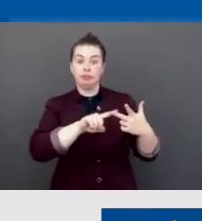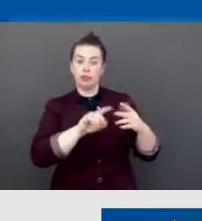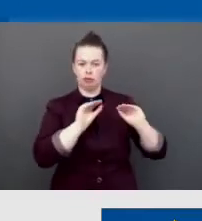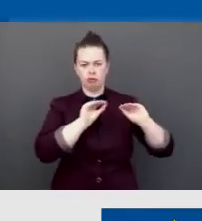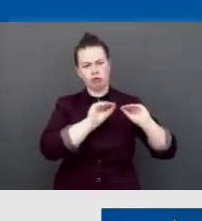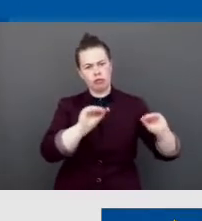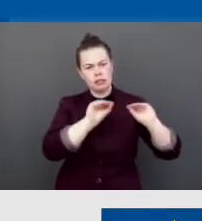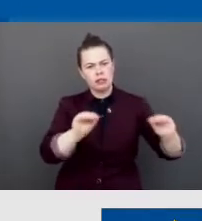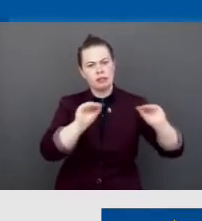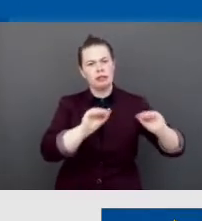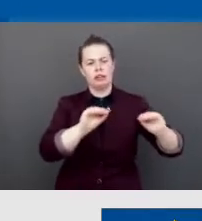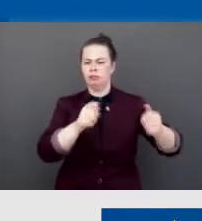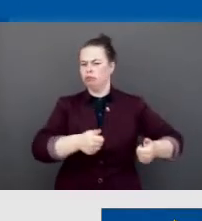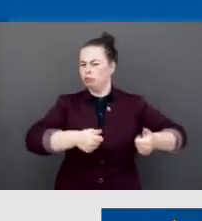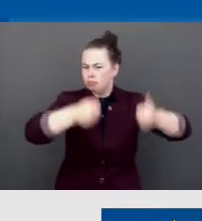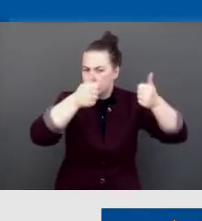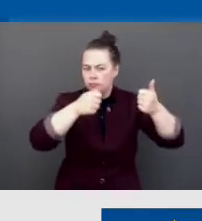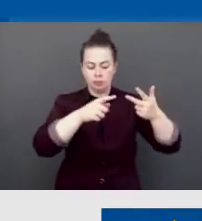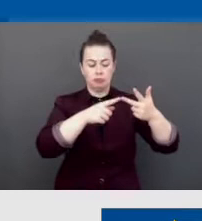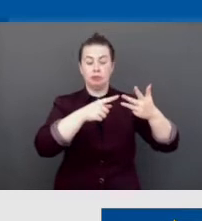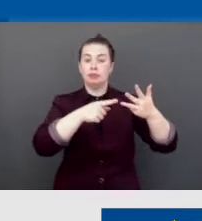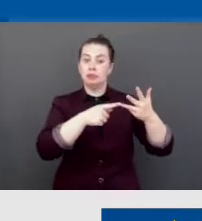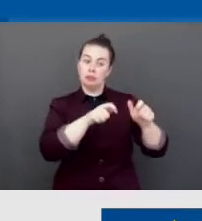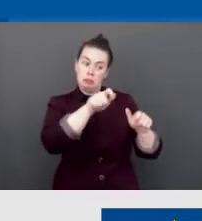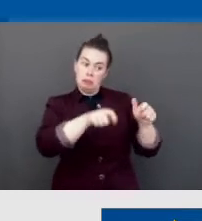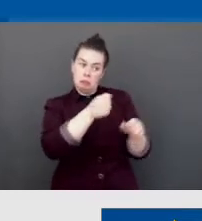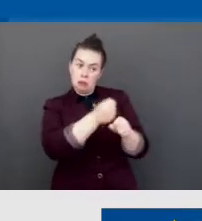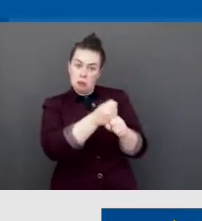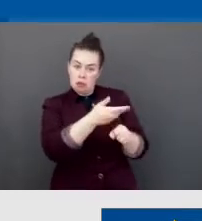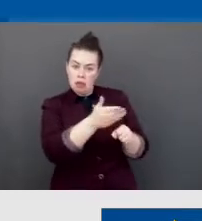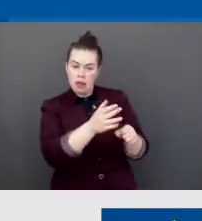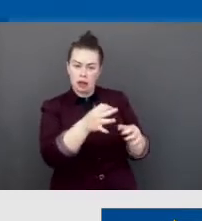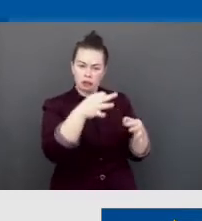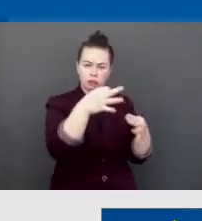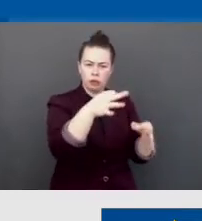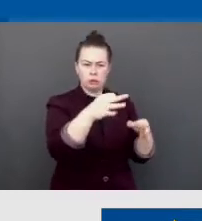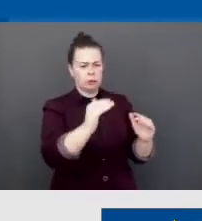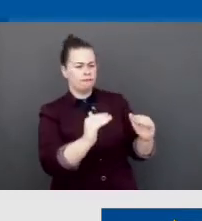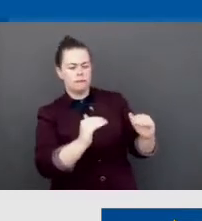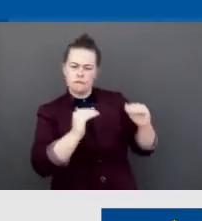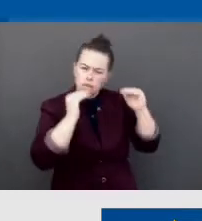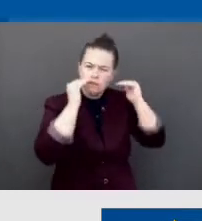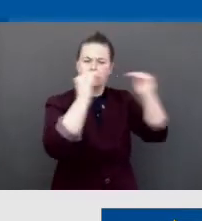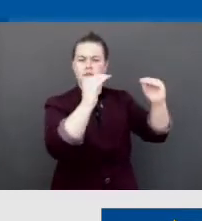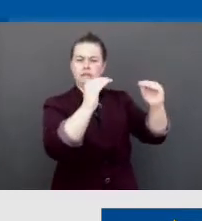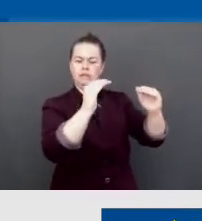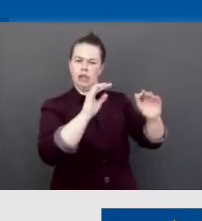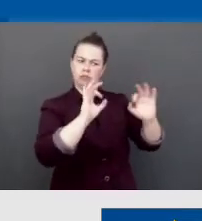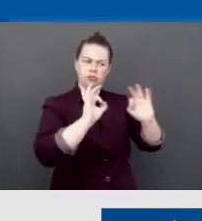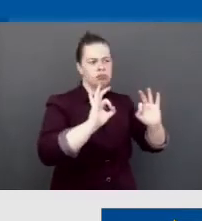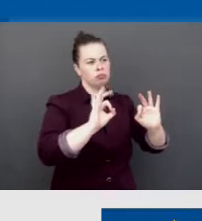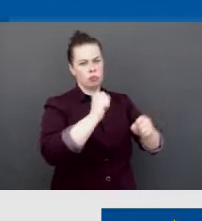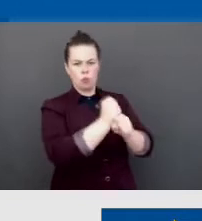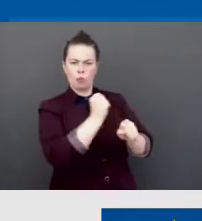and individuals, integration, sustainability, training, differentiation, trust in human resources,